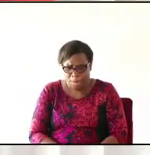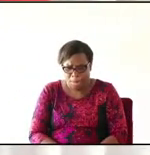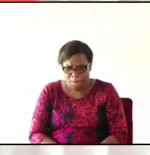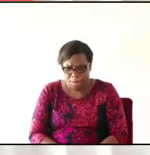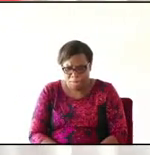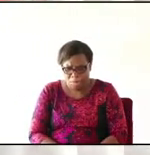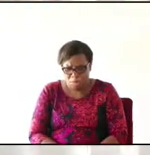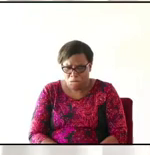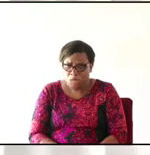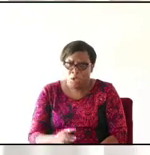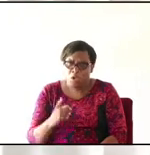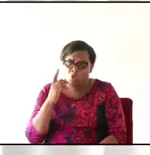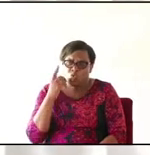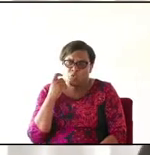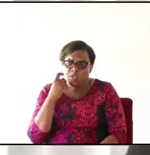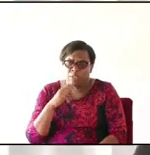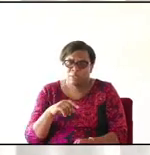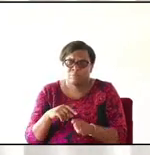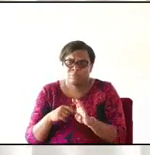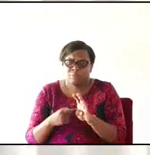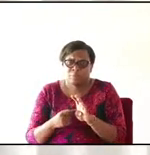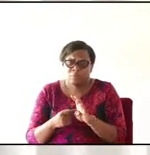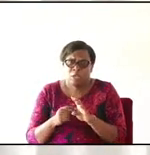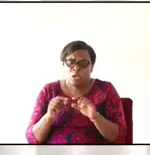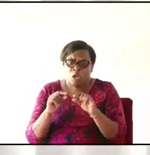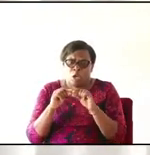we started a year group in my high school,